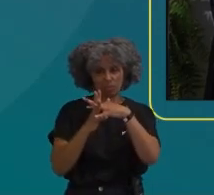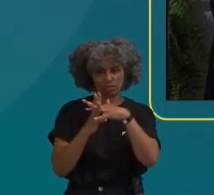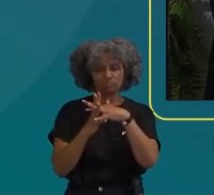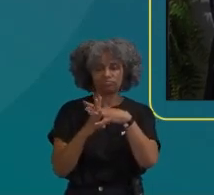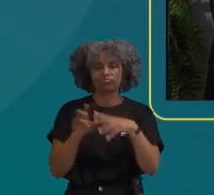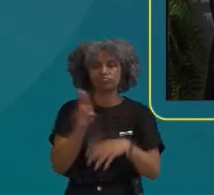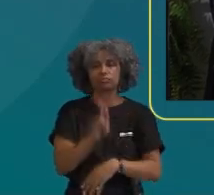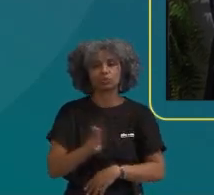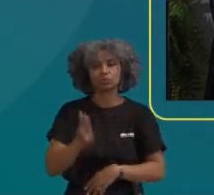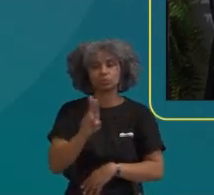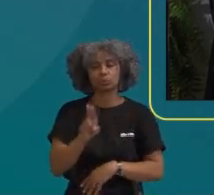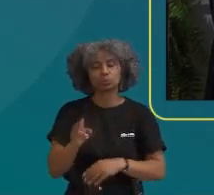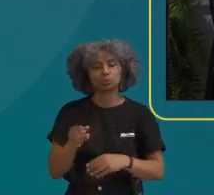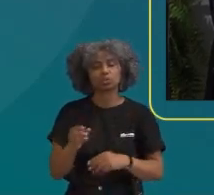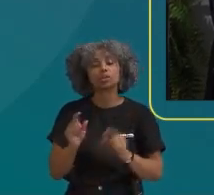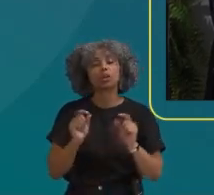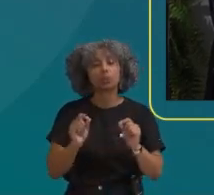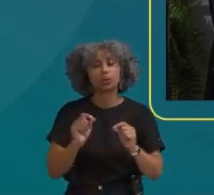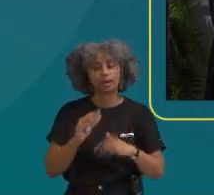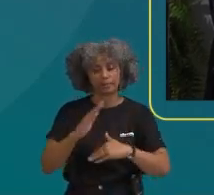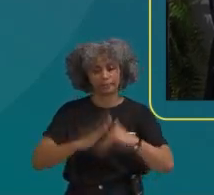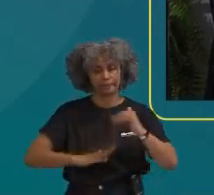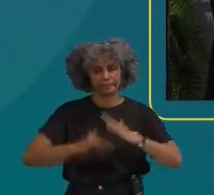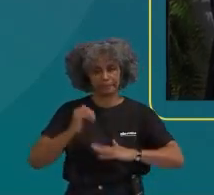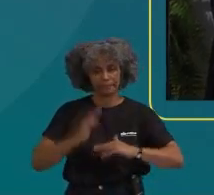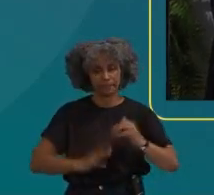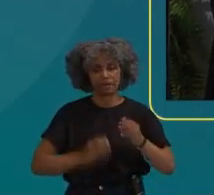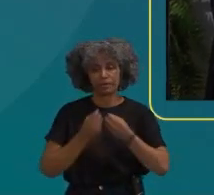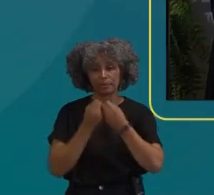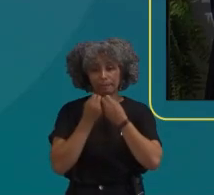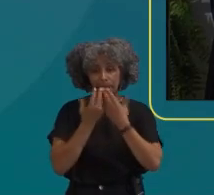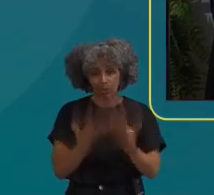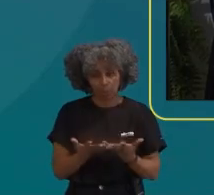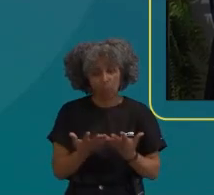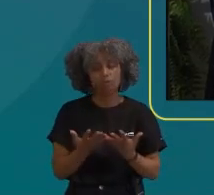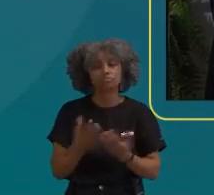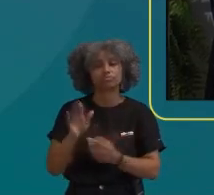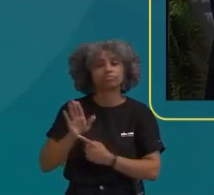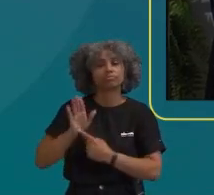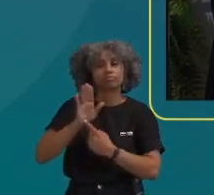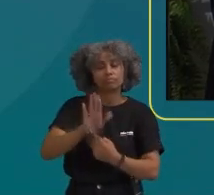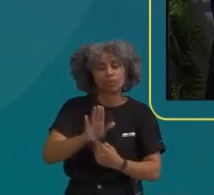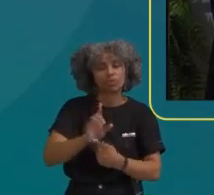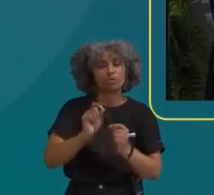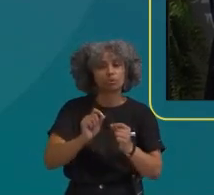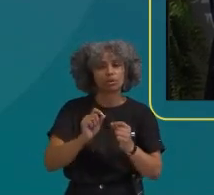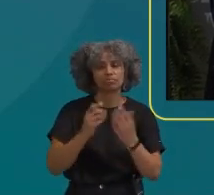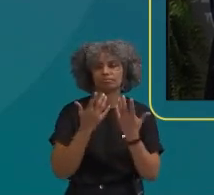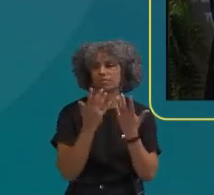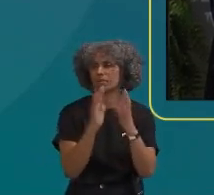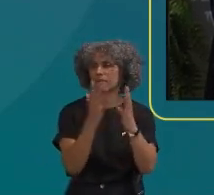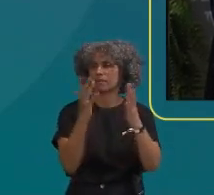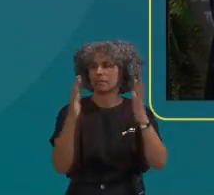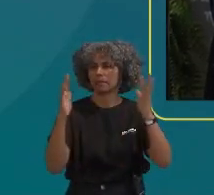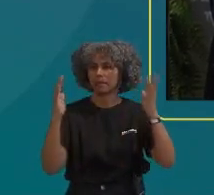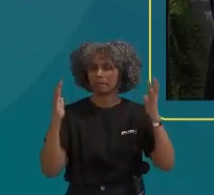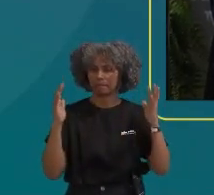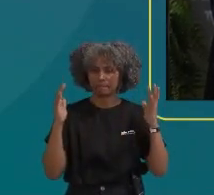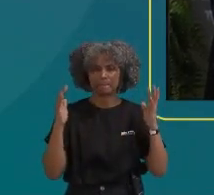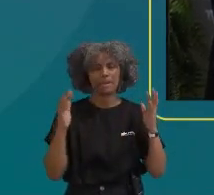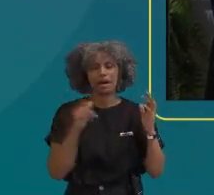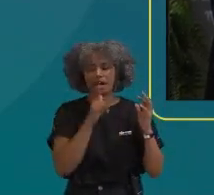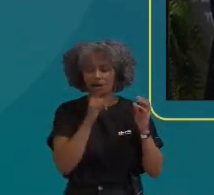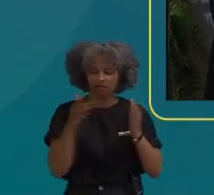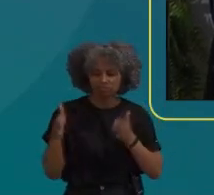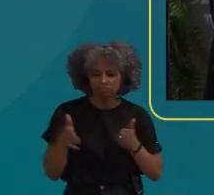make sure that nature and the cutting edge coexist. First, our city is serving as